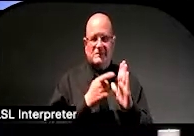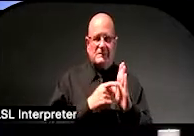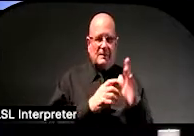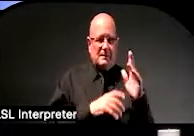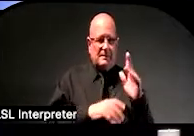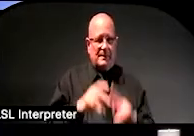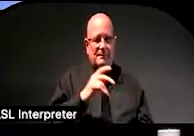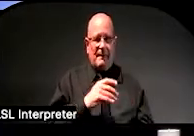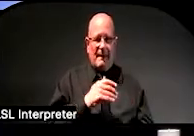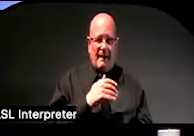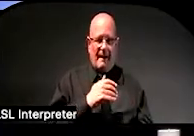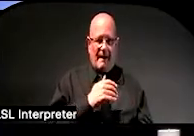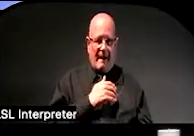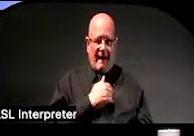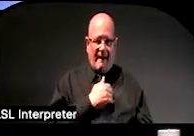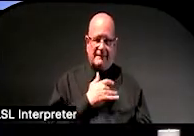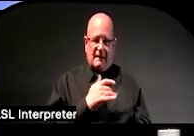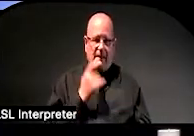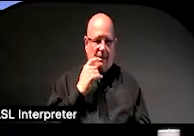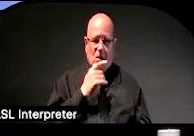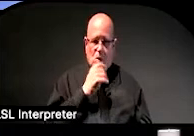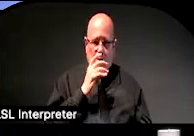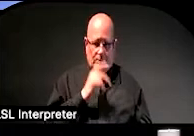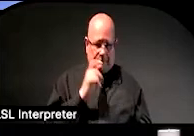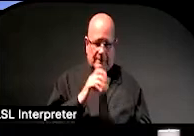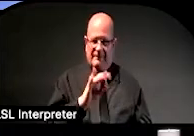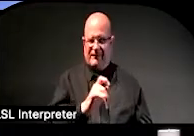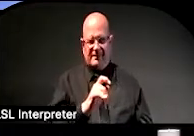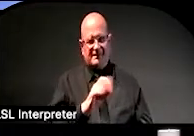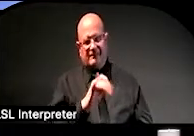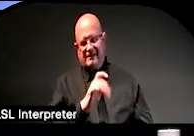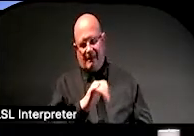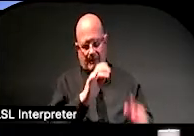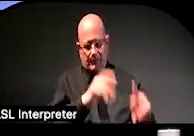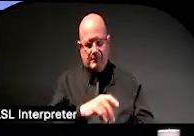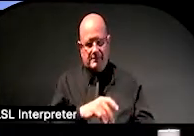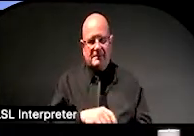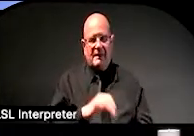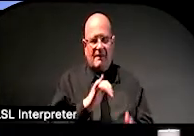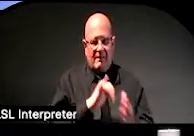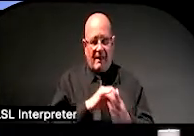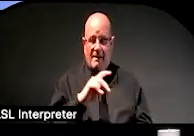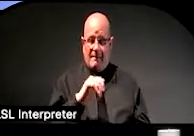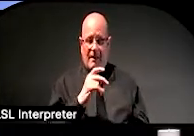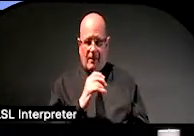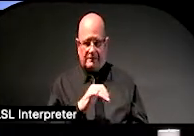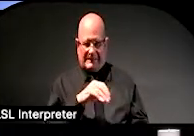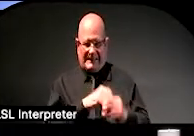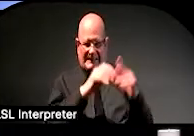might have a tendency to think that someone needs to be fixed, that the pathology is within the